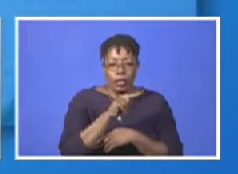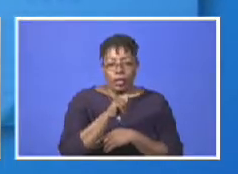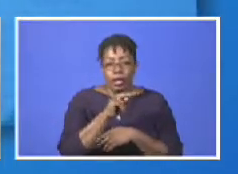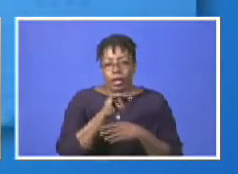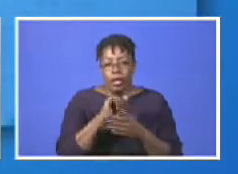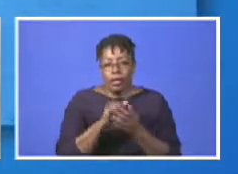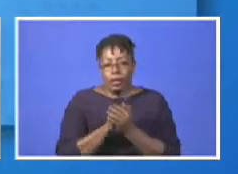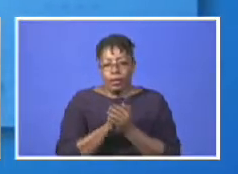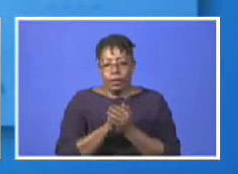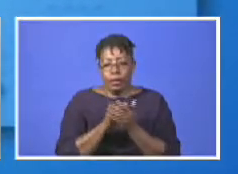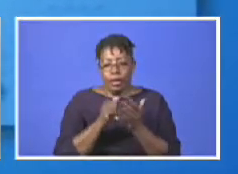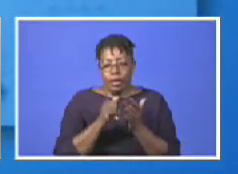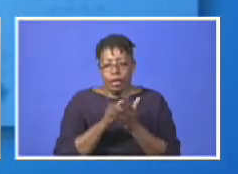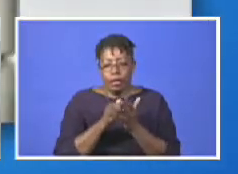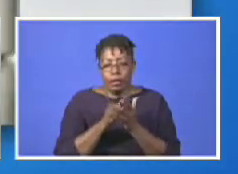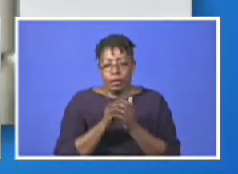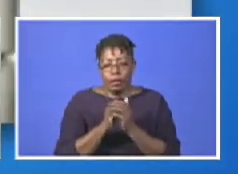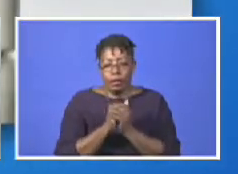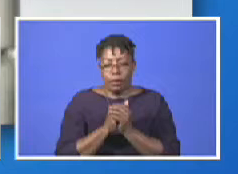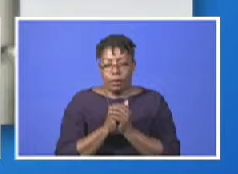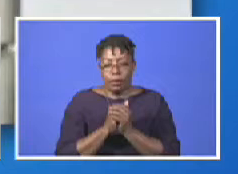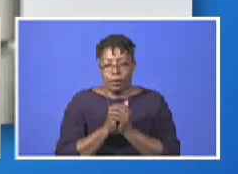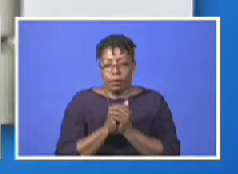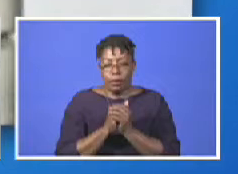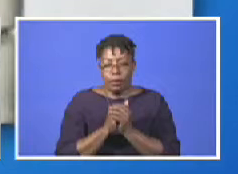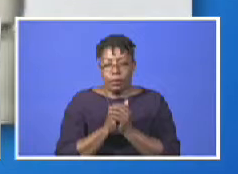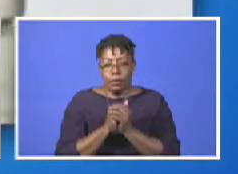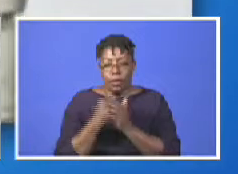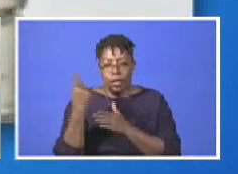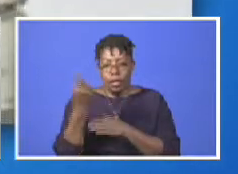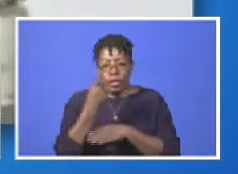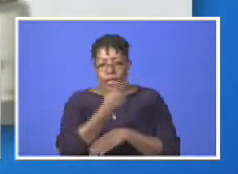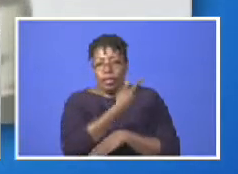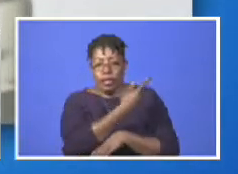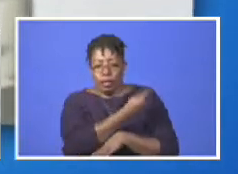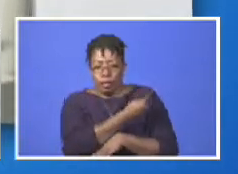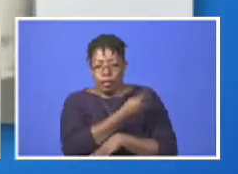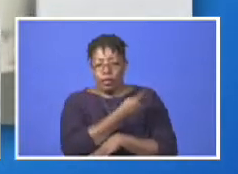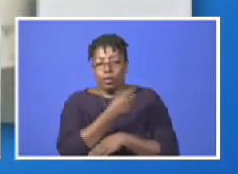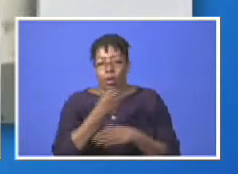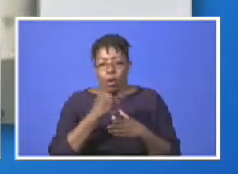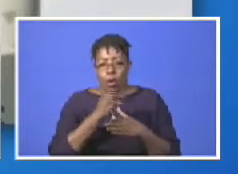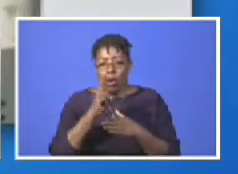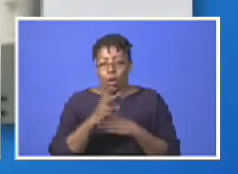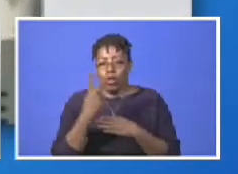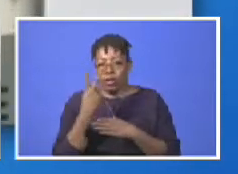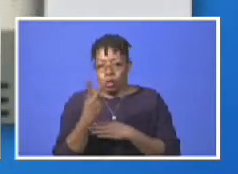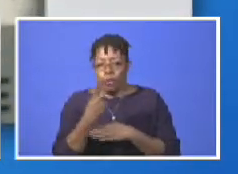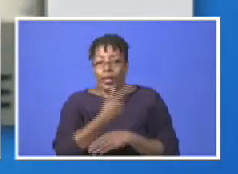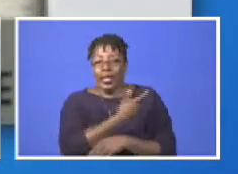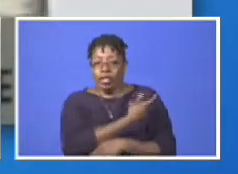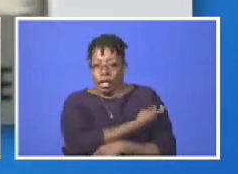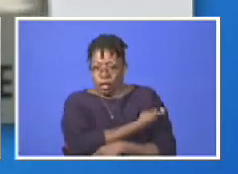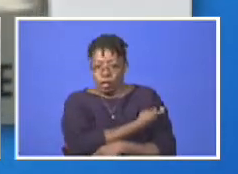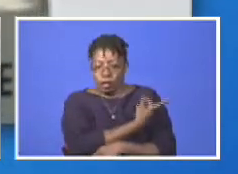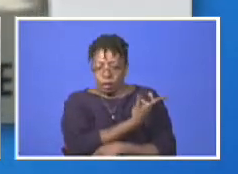it was evaluated as a single dose or 2 doses. And